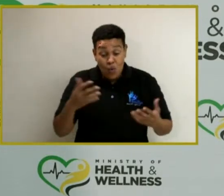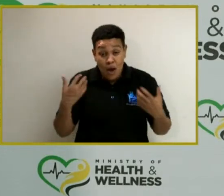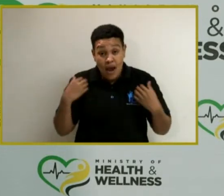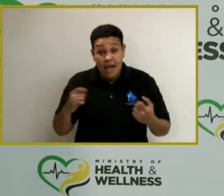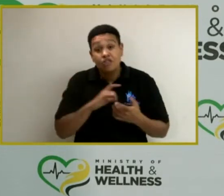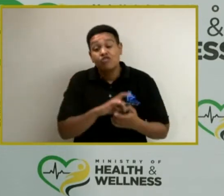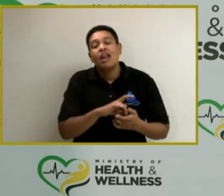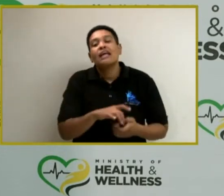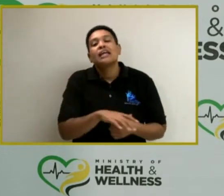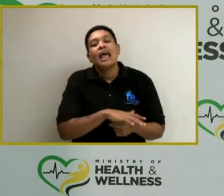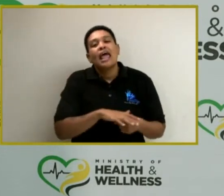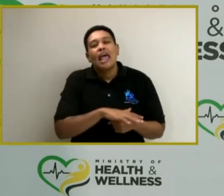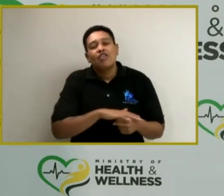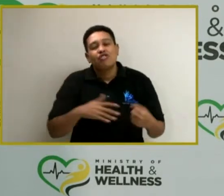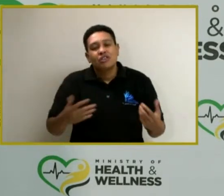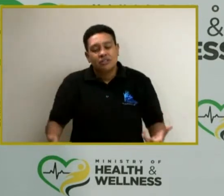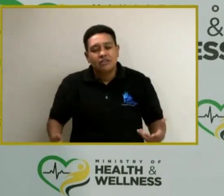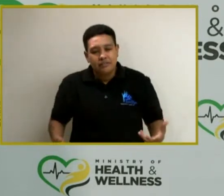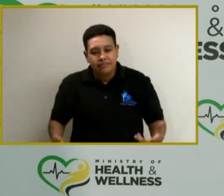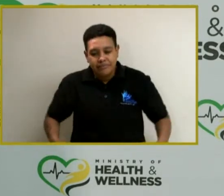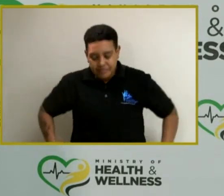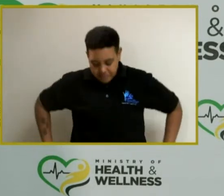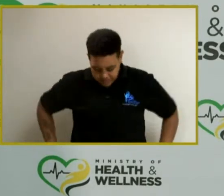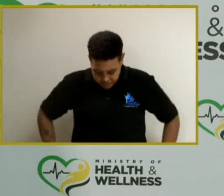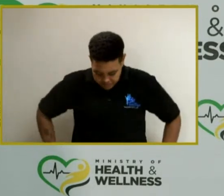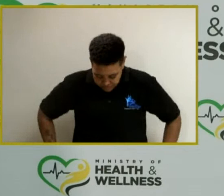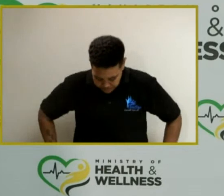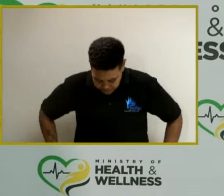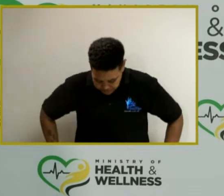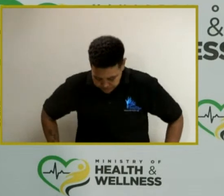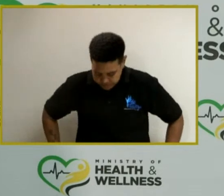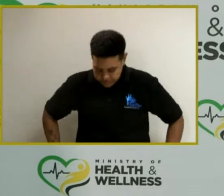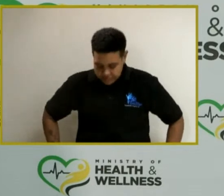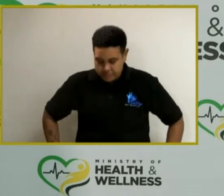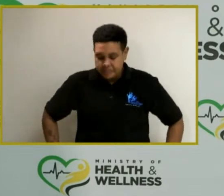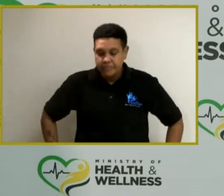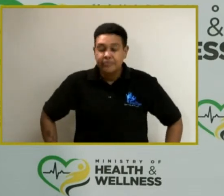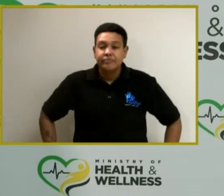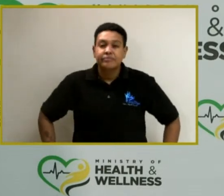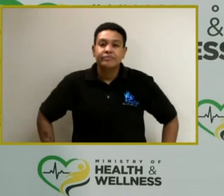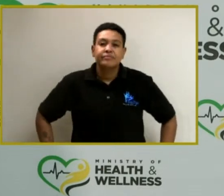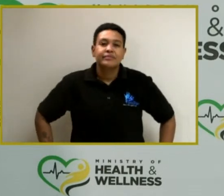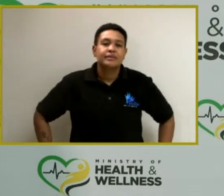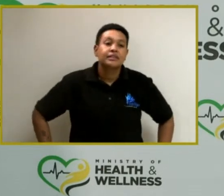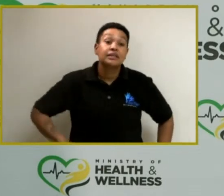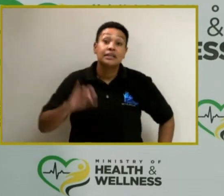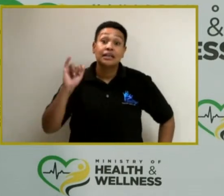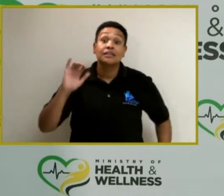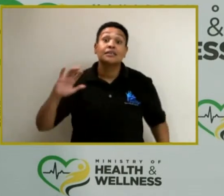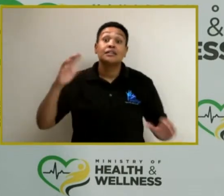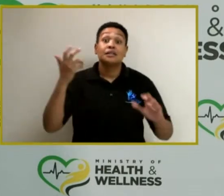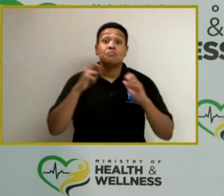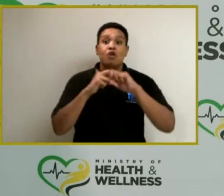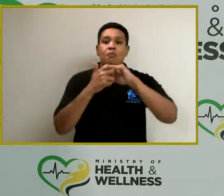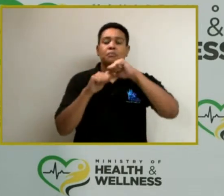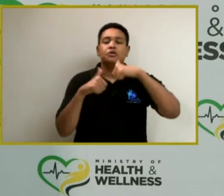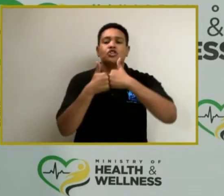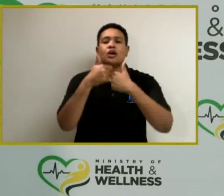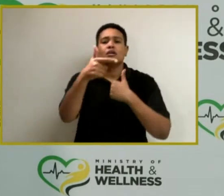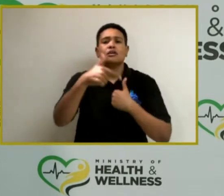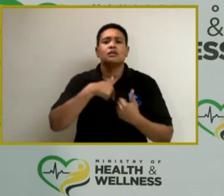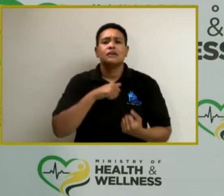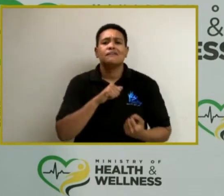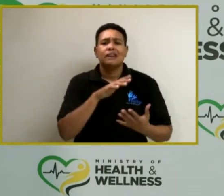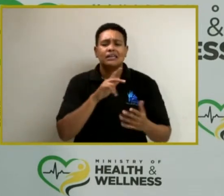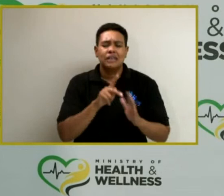health-related areas. And that's the dilemma of the challenge that we face as policymakers. How